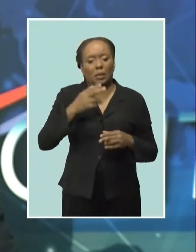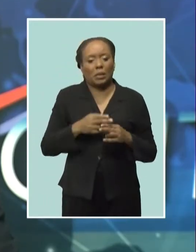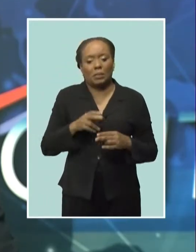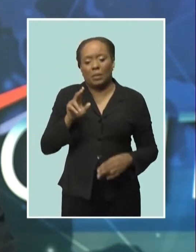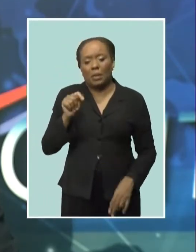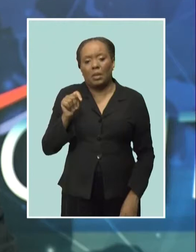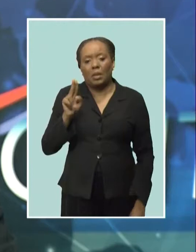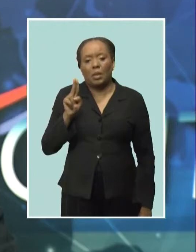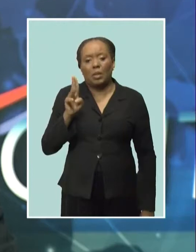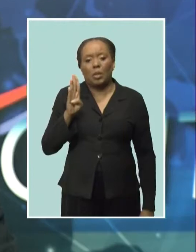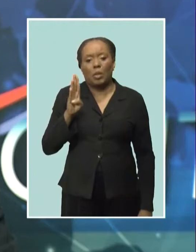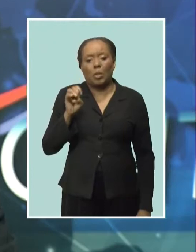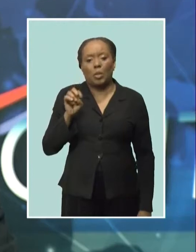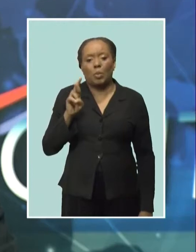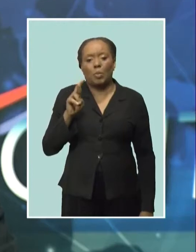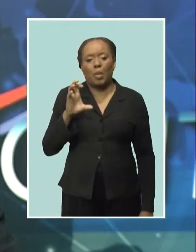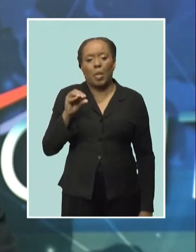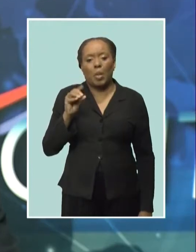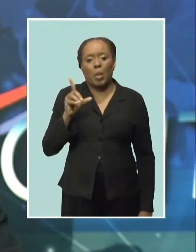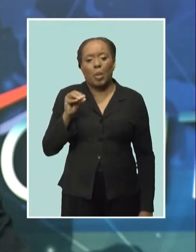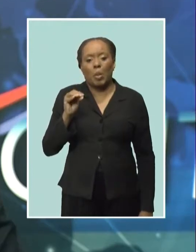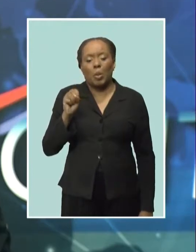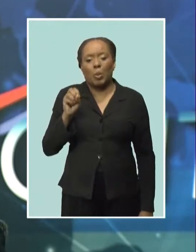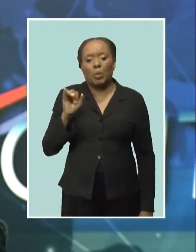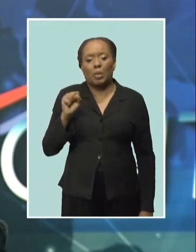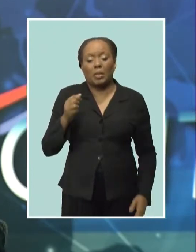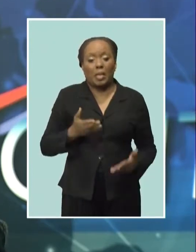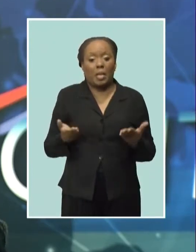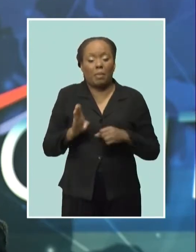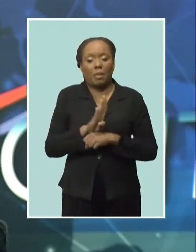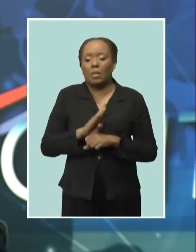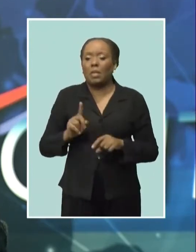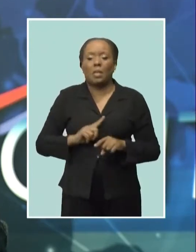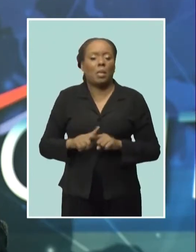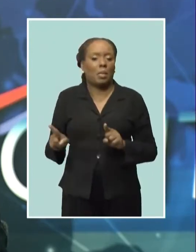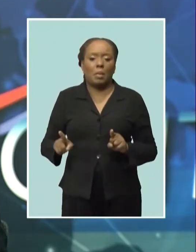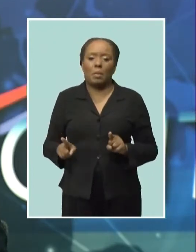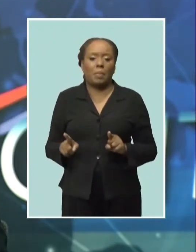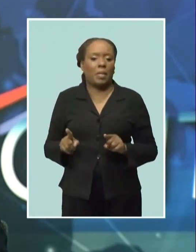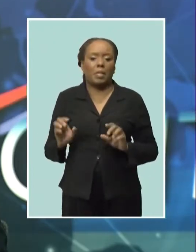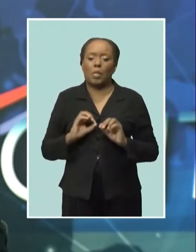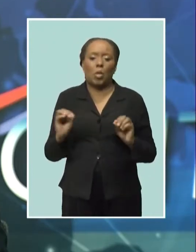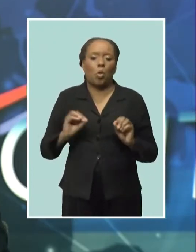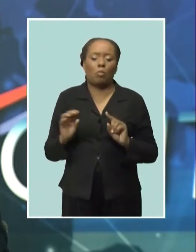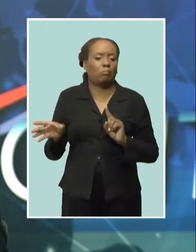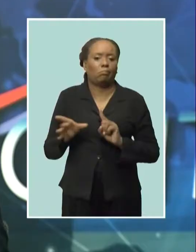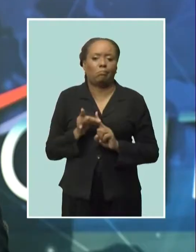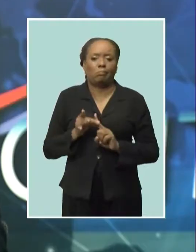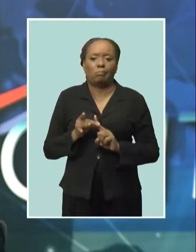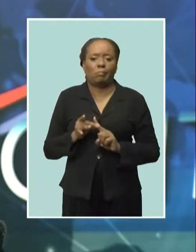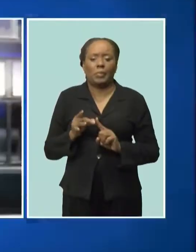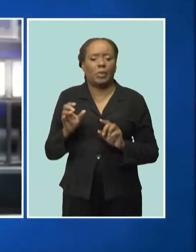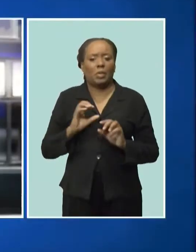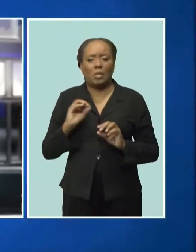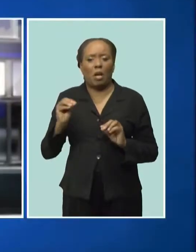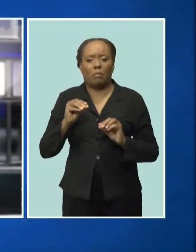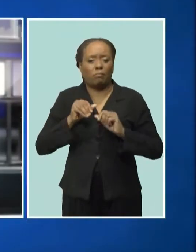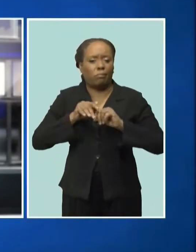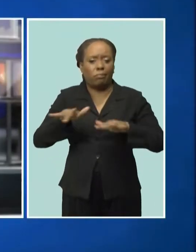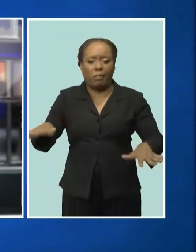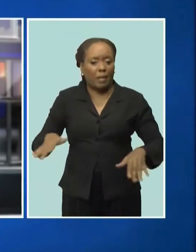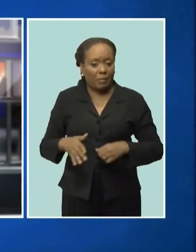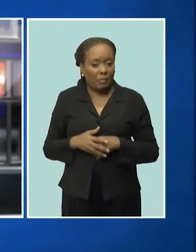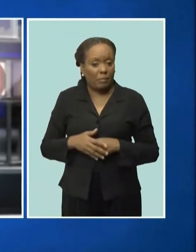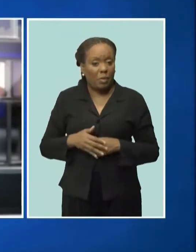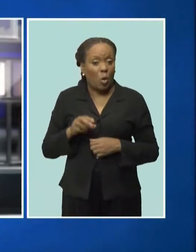Wendy Burke joins us live now and tells us that the public concern started with an online post. Wendy, good evening. Was this an erroneous post?